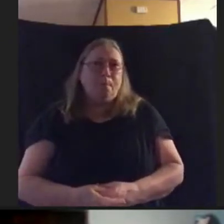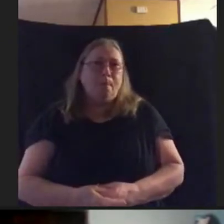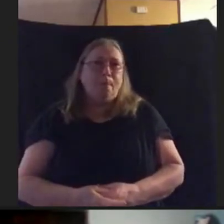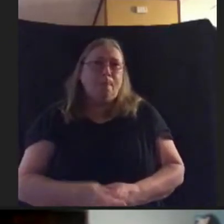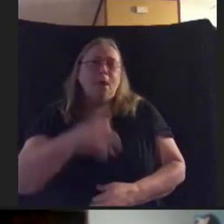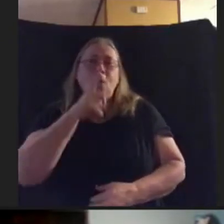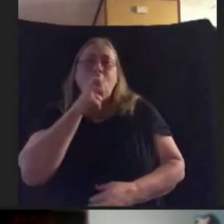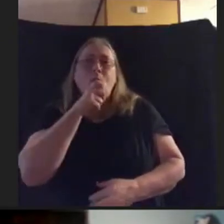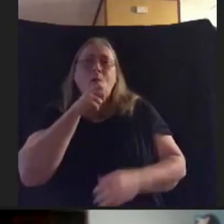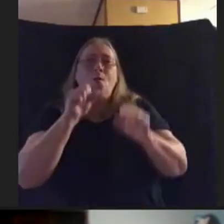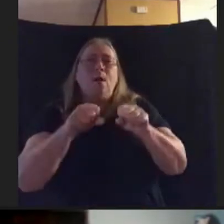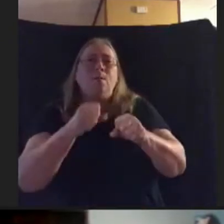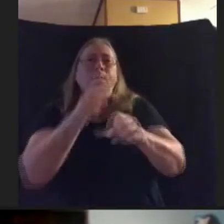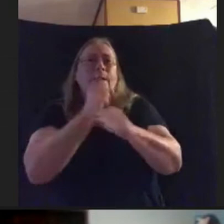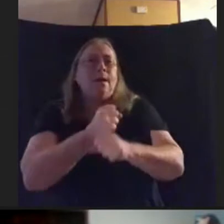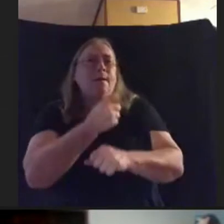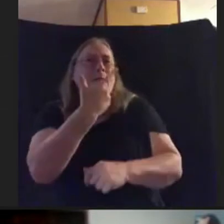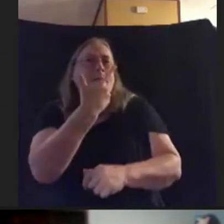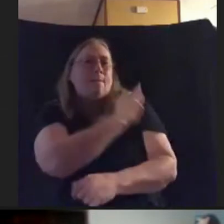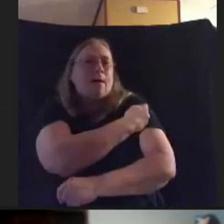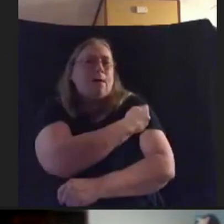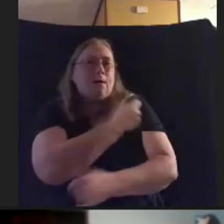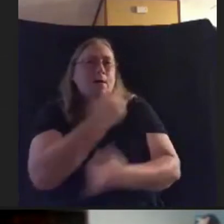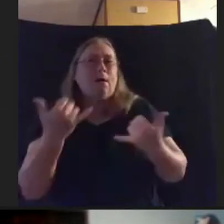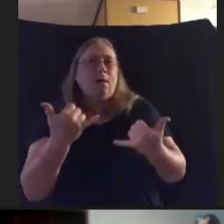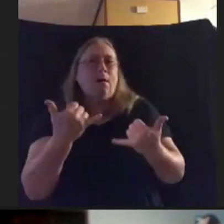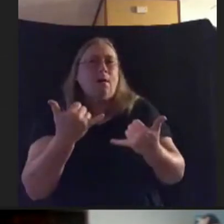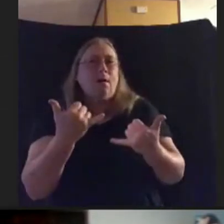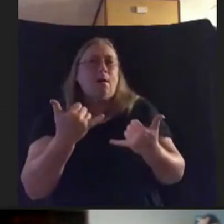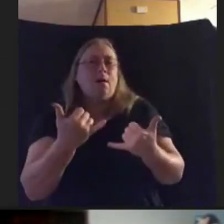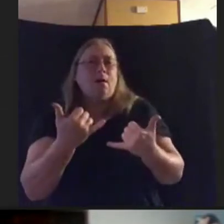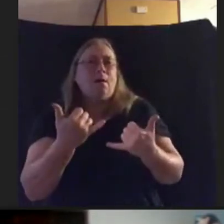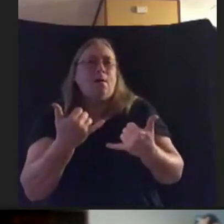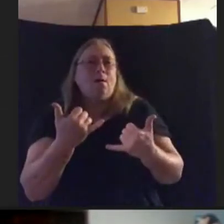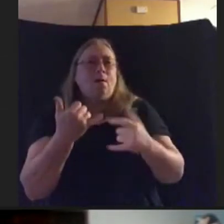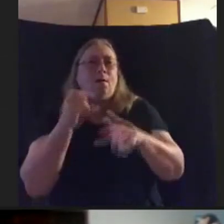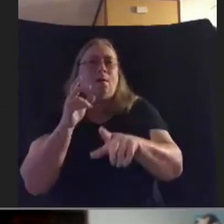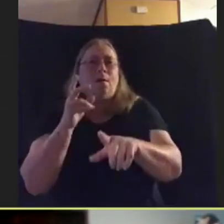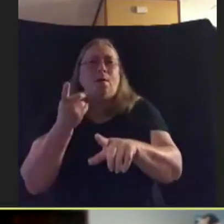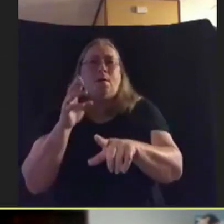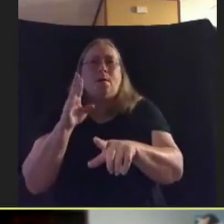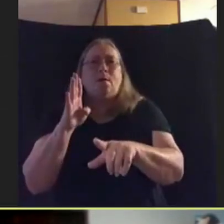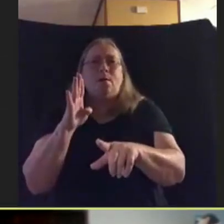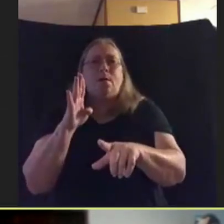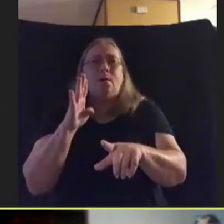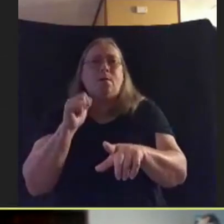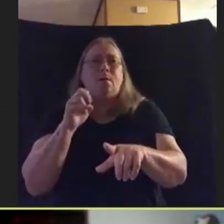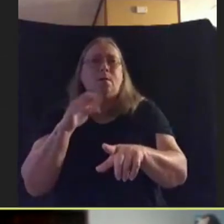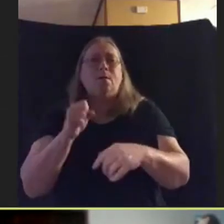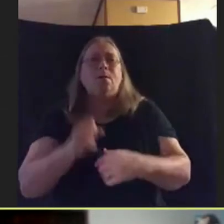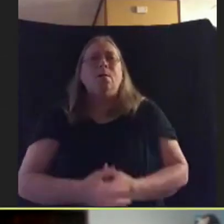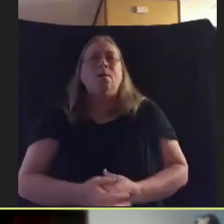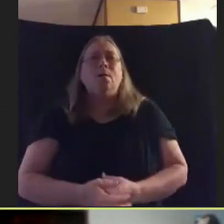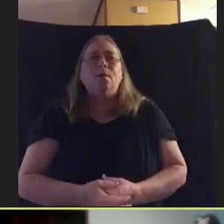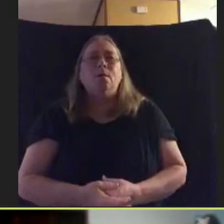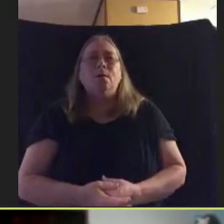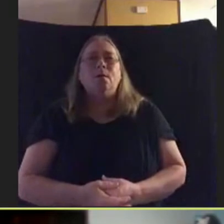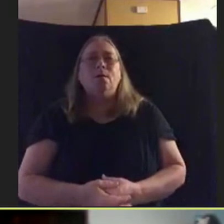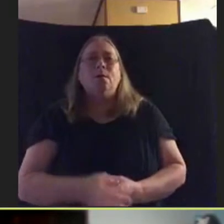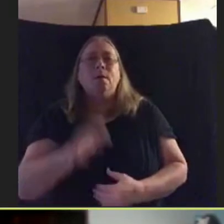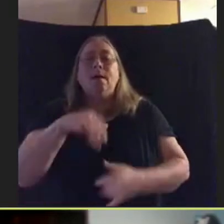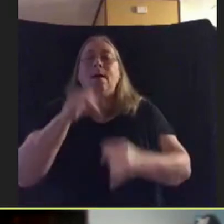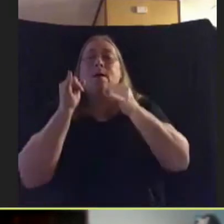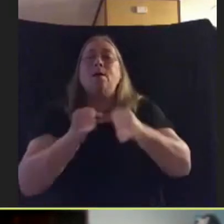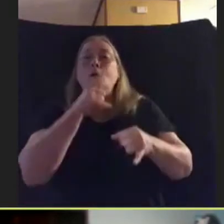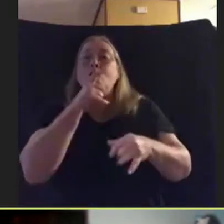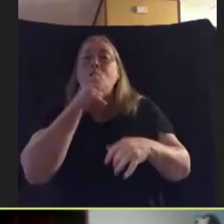vaccines now? Dr. Byers, why don't you go ahead and take that? You bet. So individuals who are